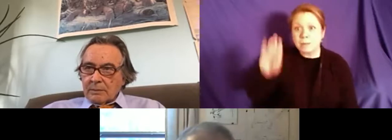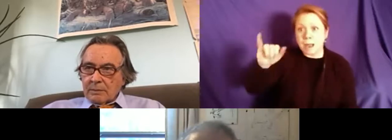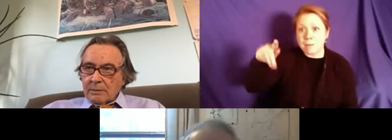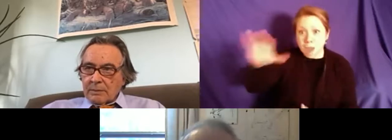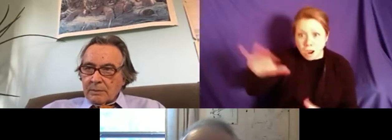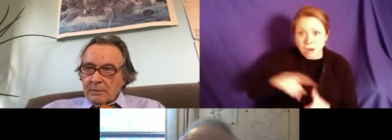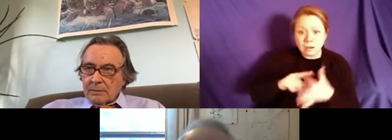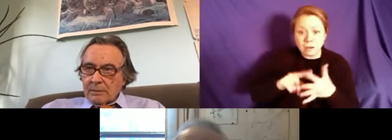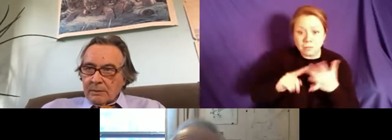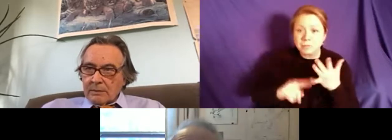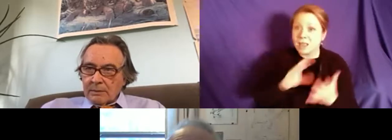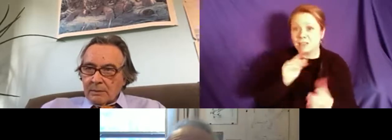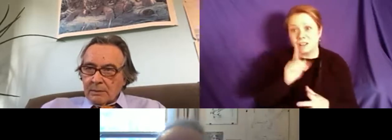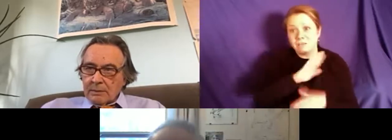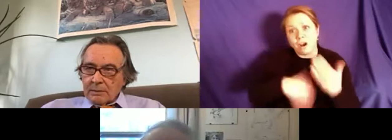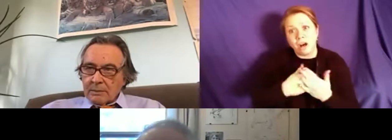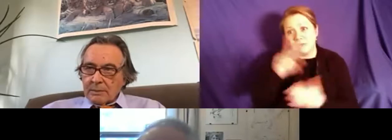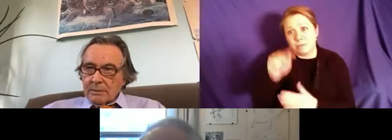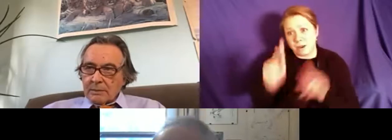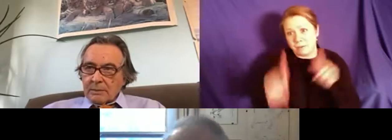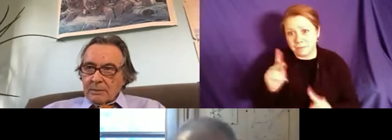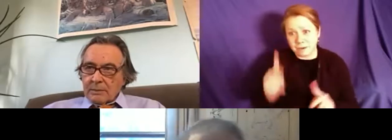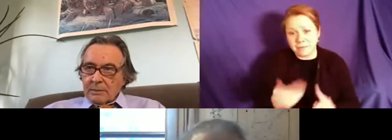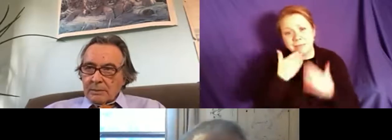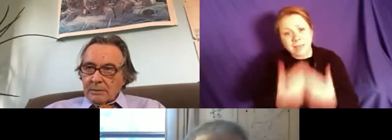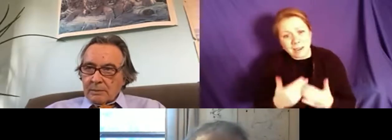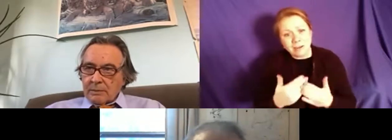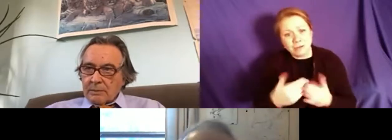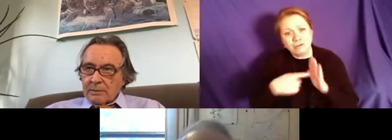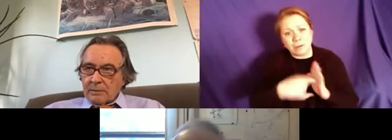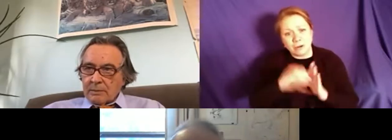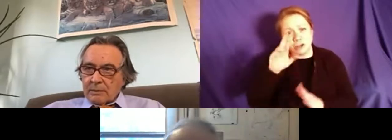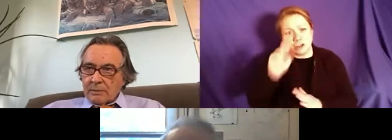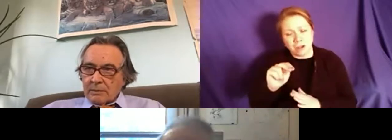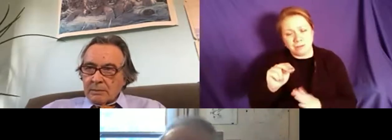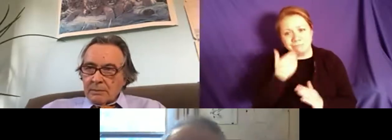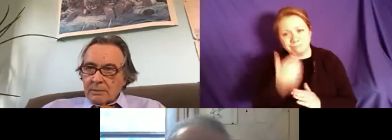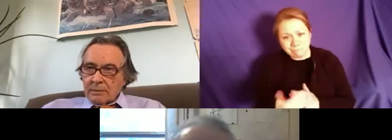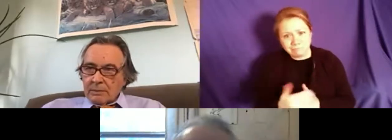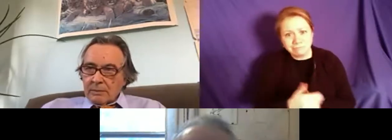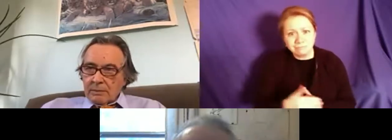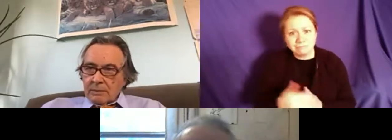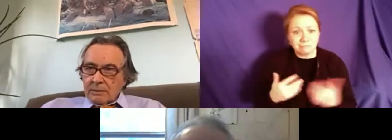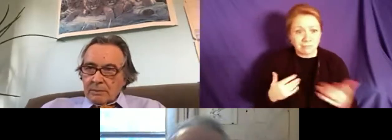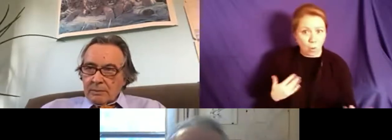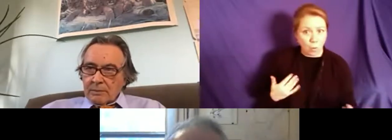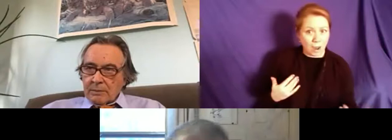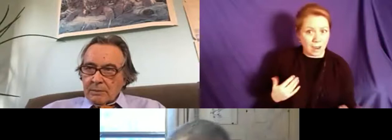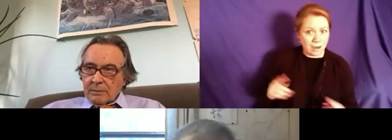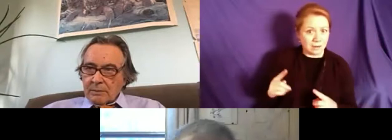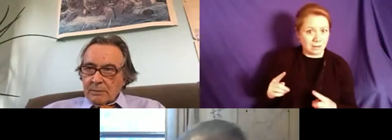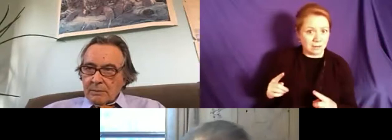communities, and frankly, for all Vermonters. And we thank you, John, for being here. I guess I'll wait to say a word or two